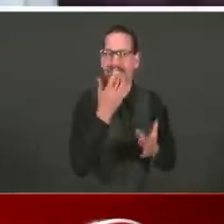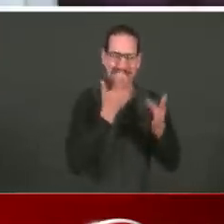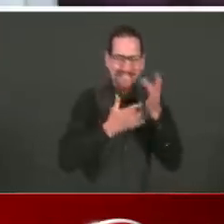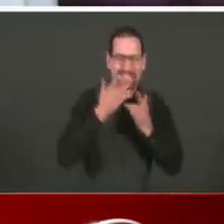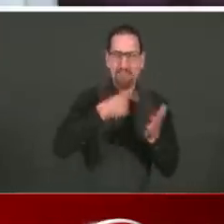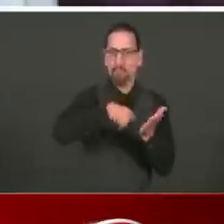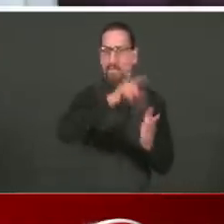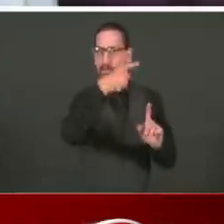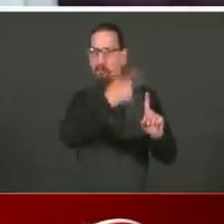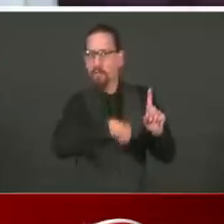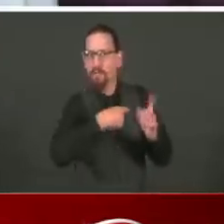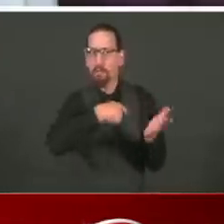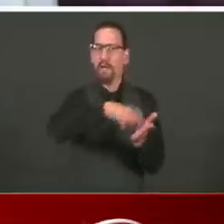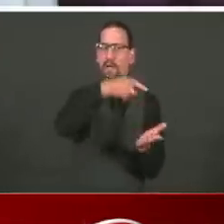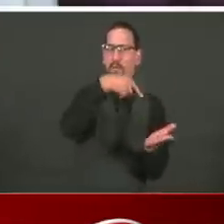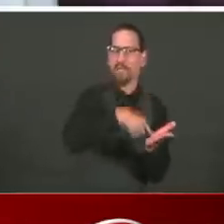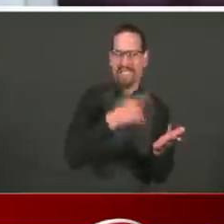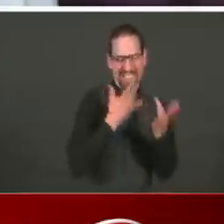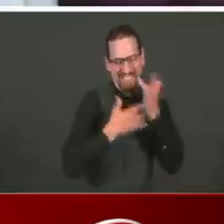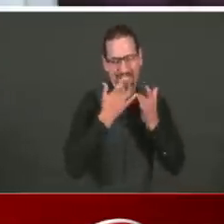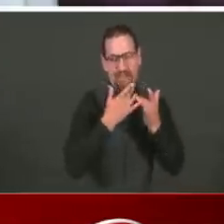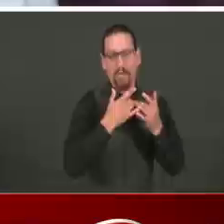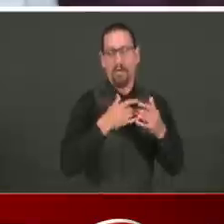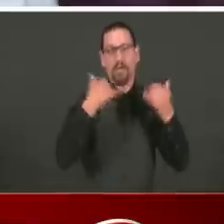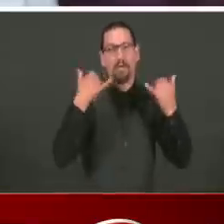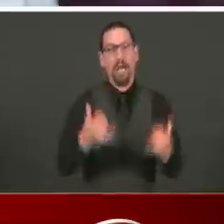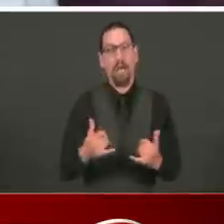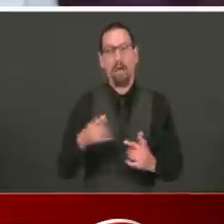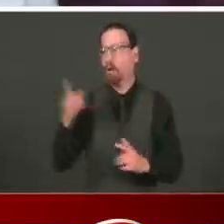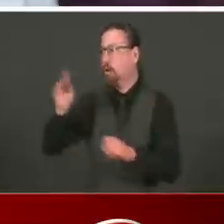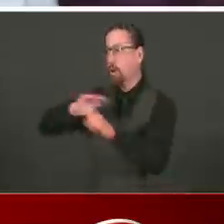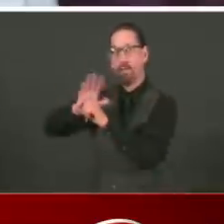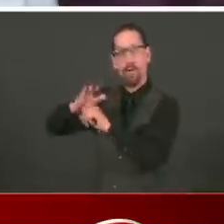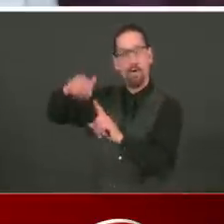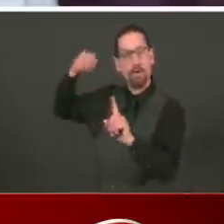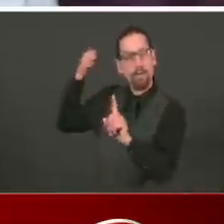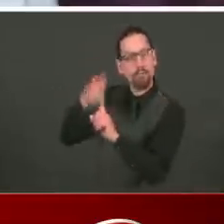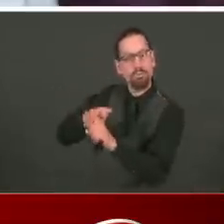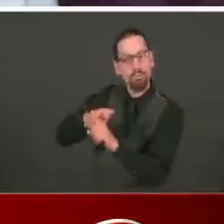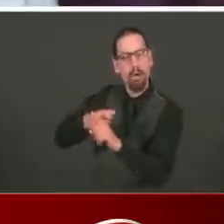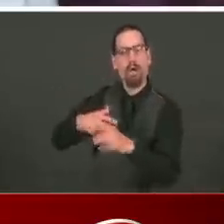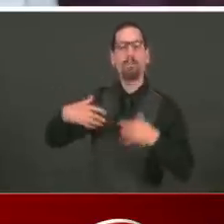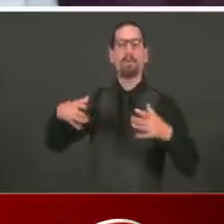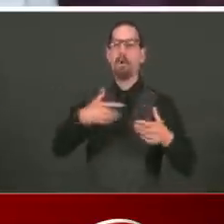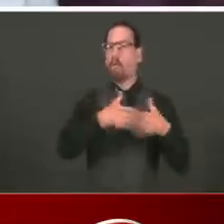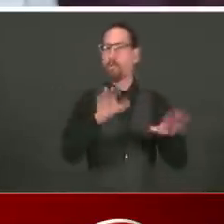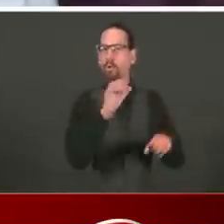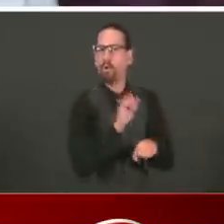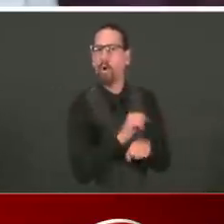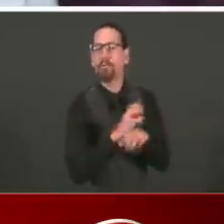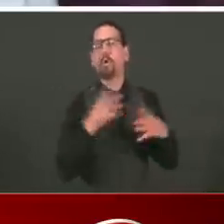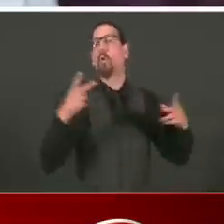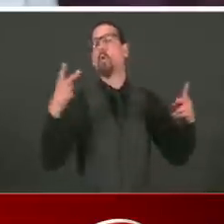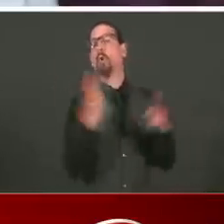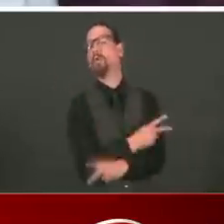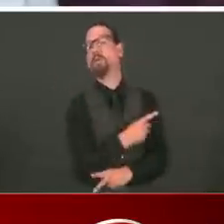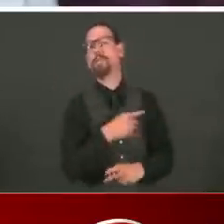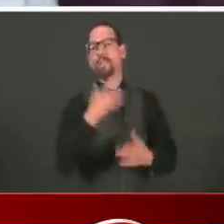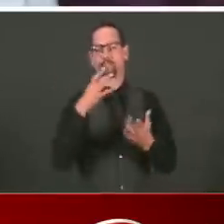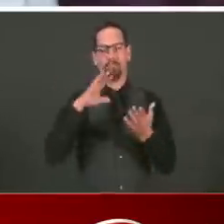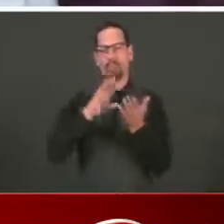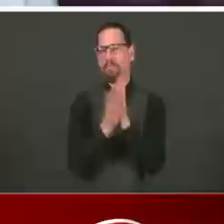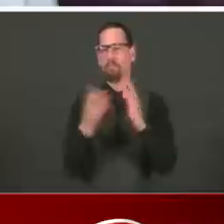a massive spike in evictions. We haven't, you know, we're in touch constantly with the courts. You know, at this